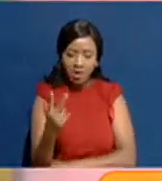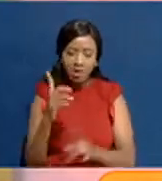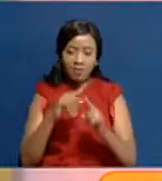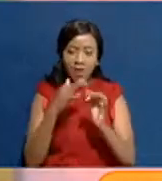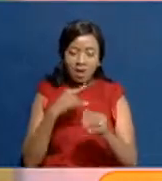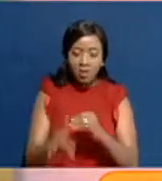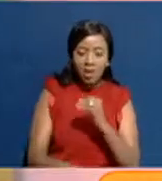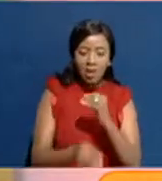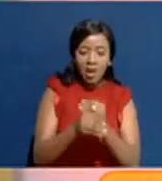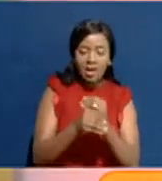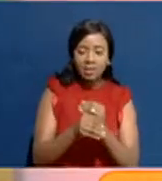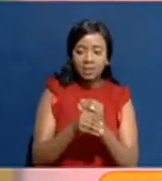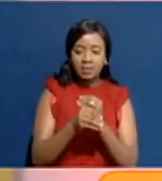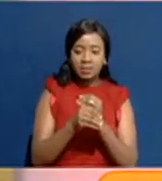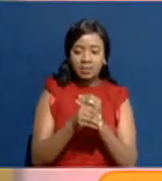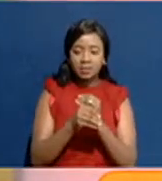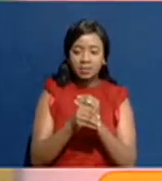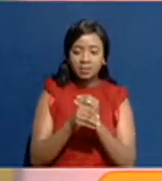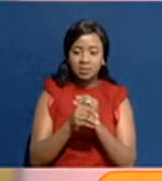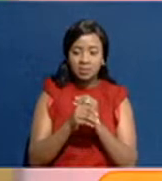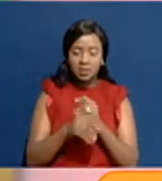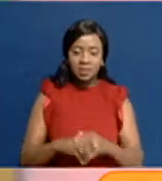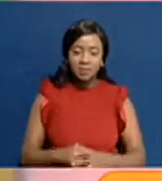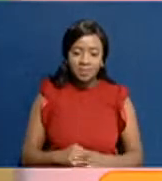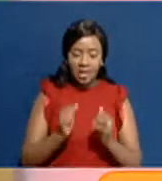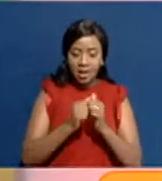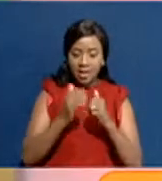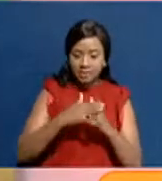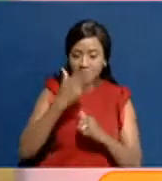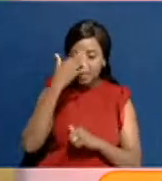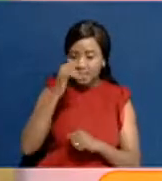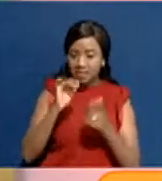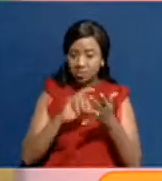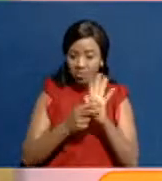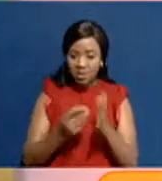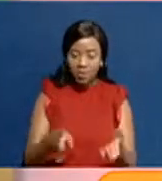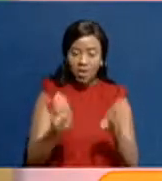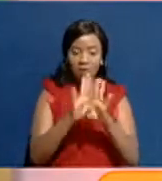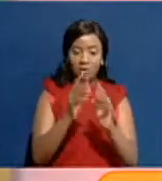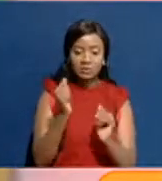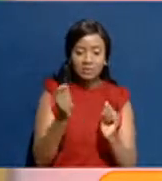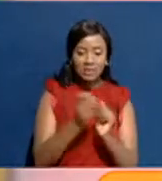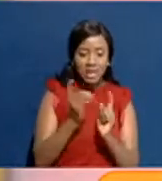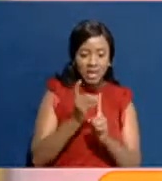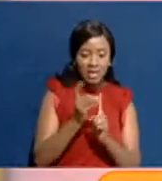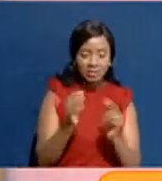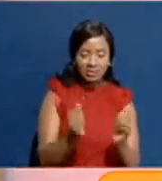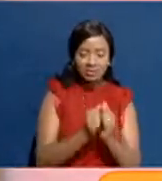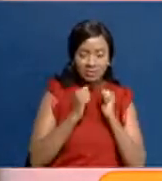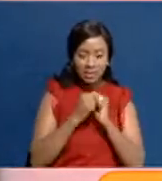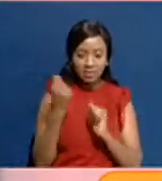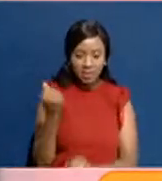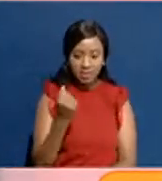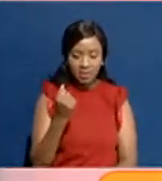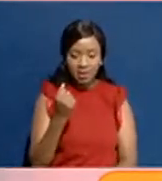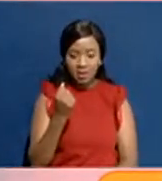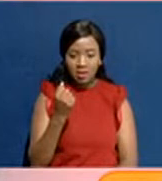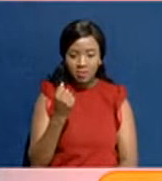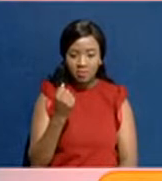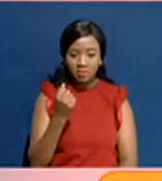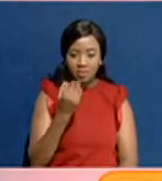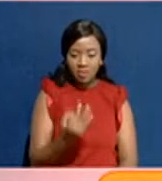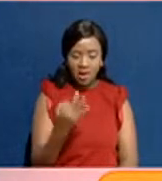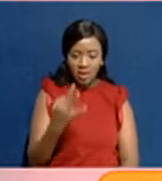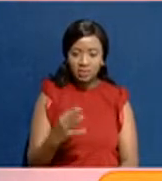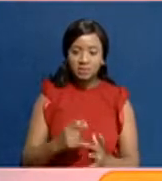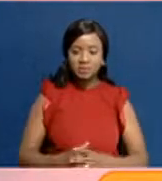14 days to close on 10th. Now, when they did that, Global Fund wrote back the next day and said, well, the nets being procured are what they